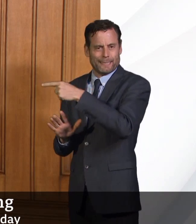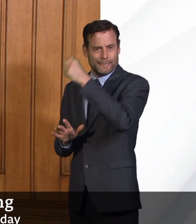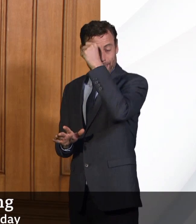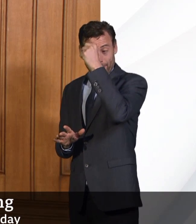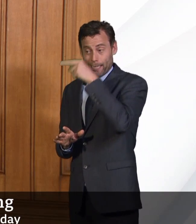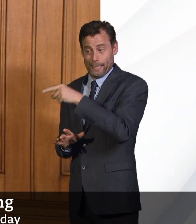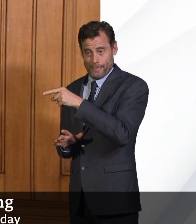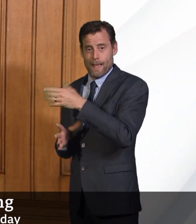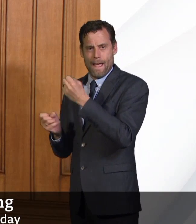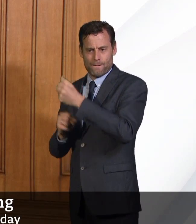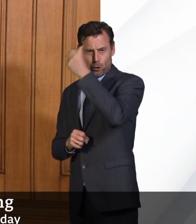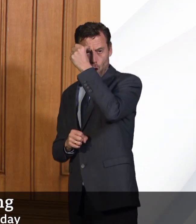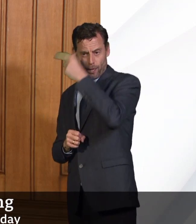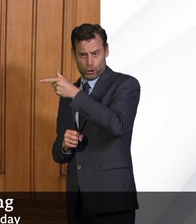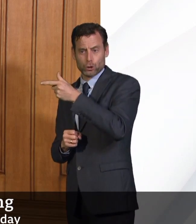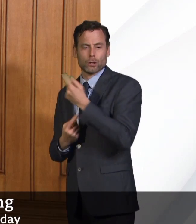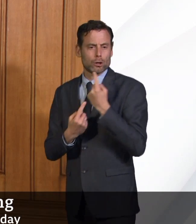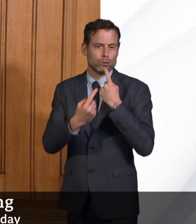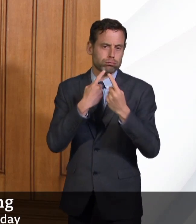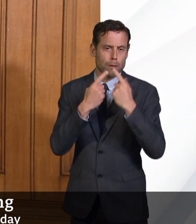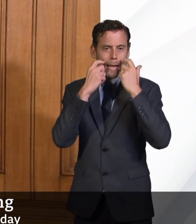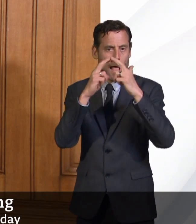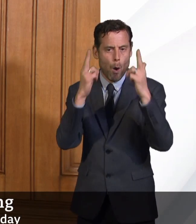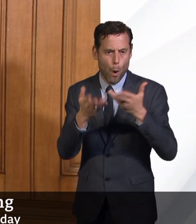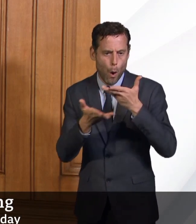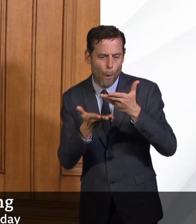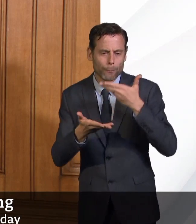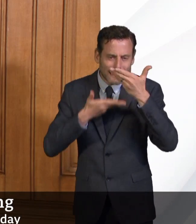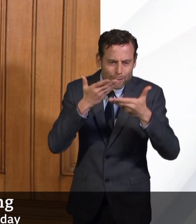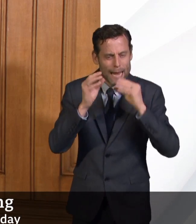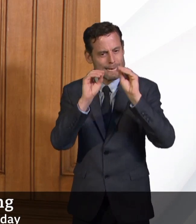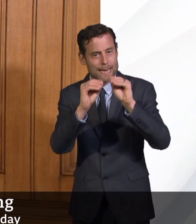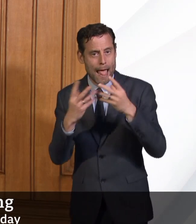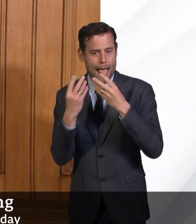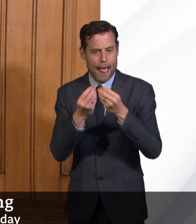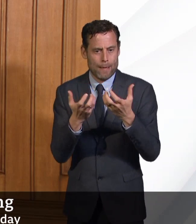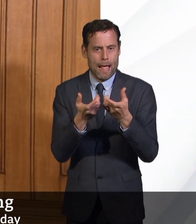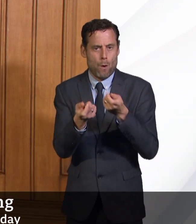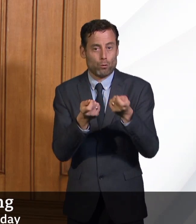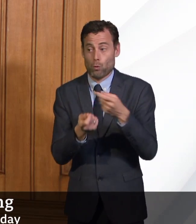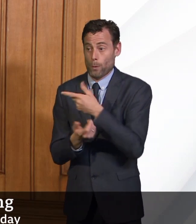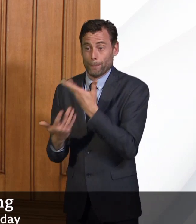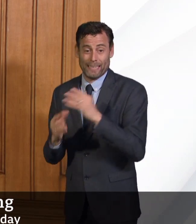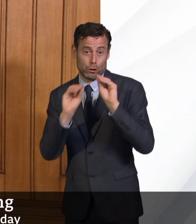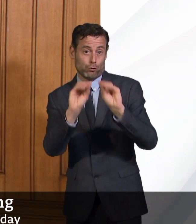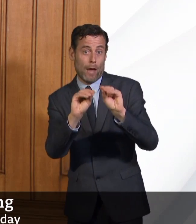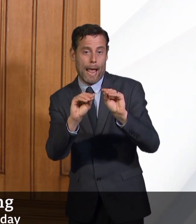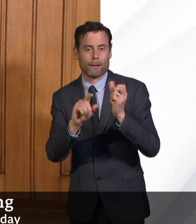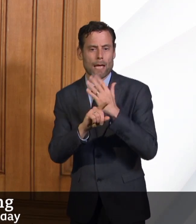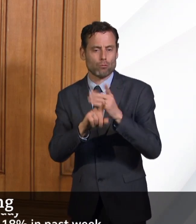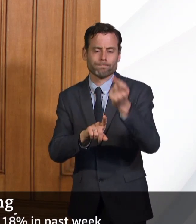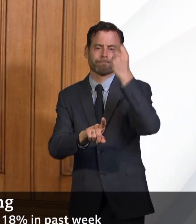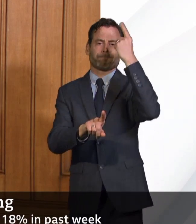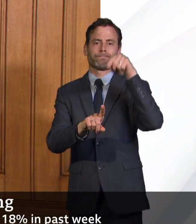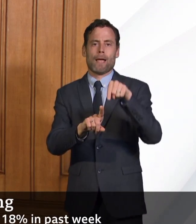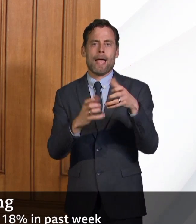lending their expertise to colleagues in the care sector with an offer to help in training and to ensure that